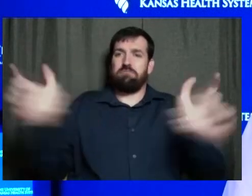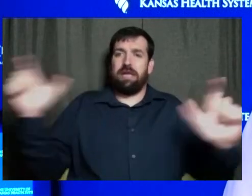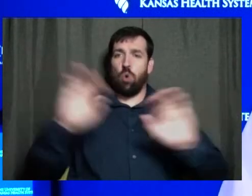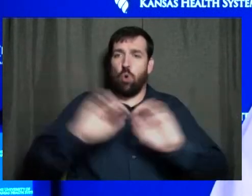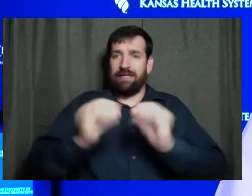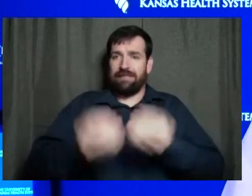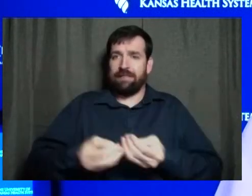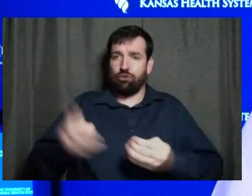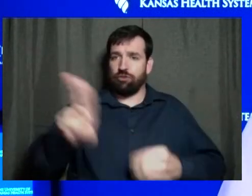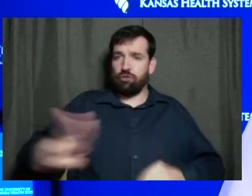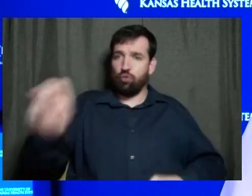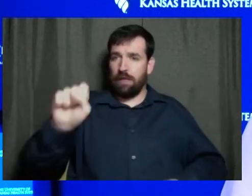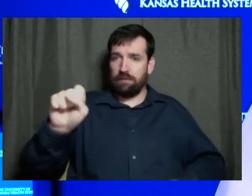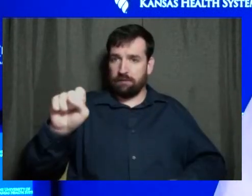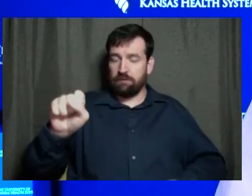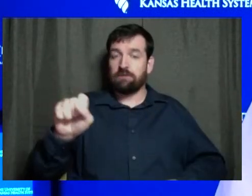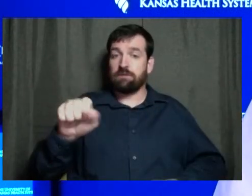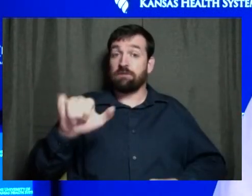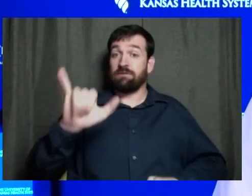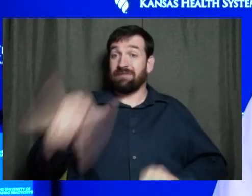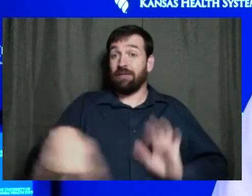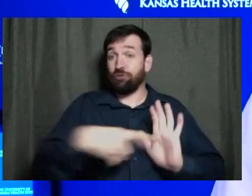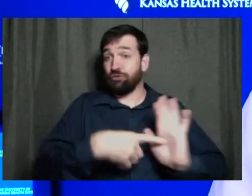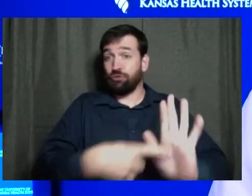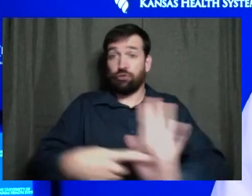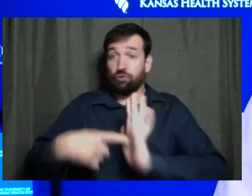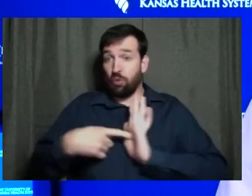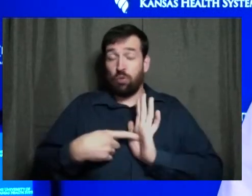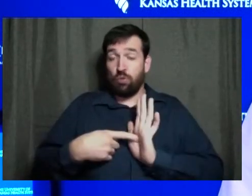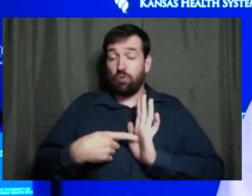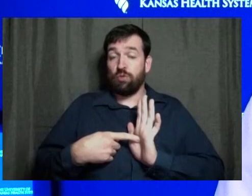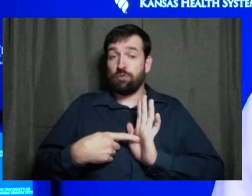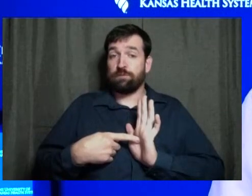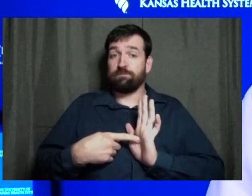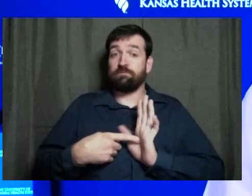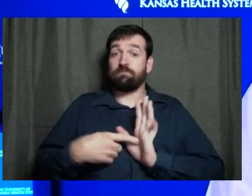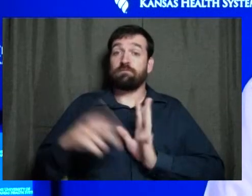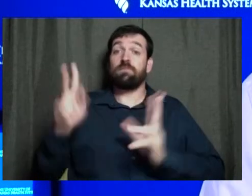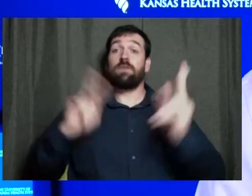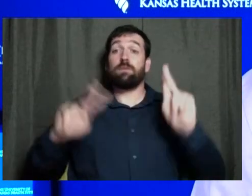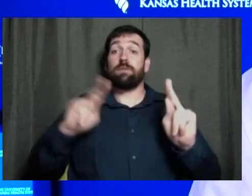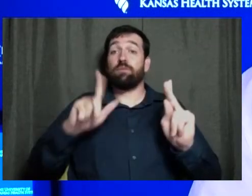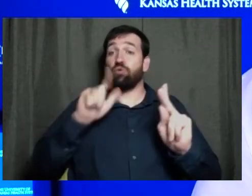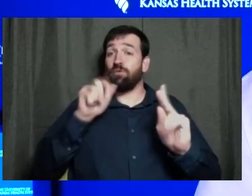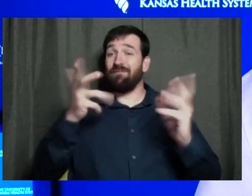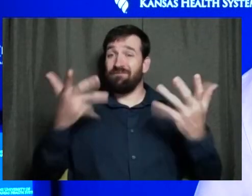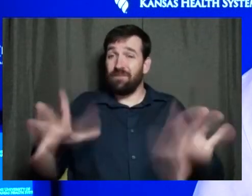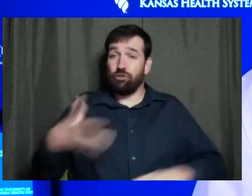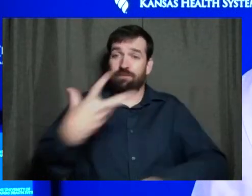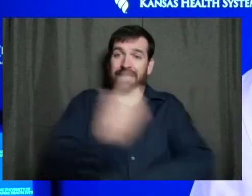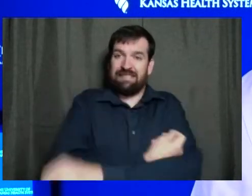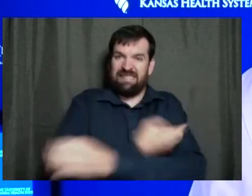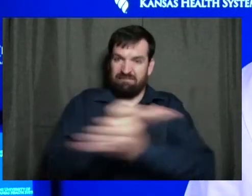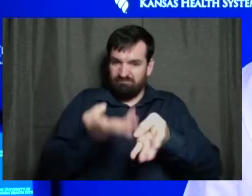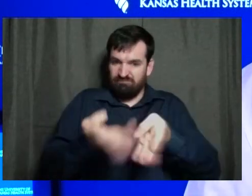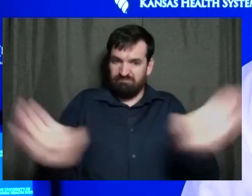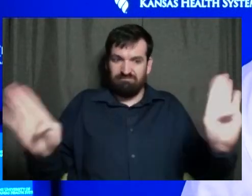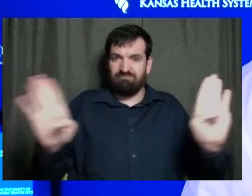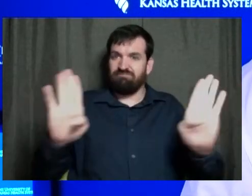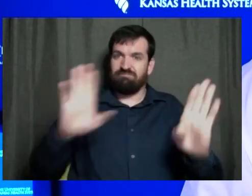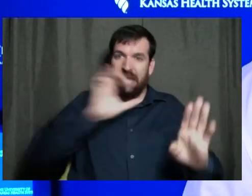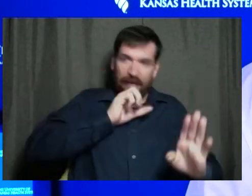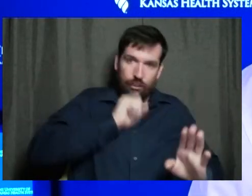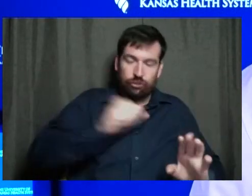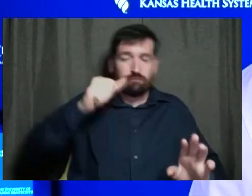United States. And that actually showed that those people who did get vaccinated across all ages and sex